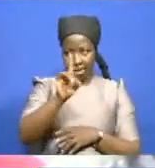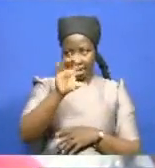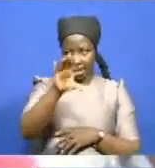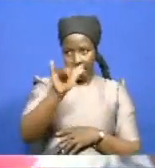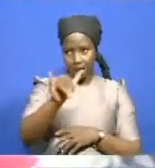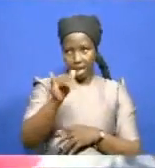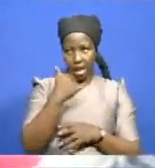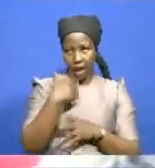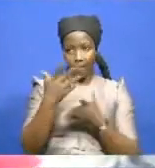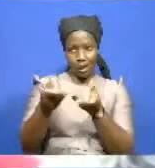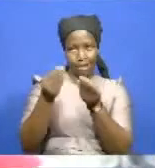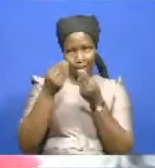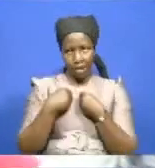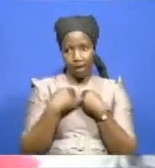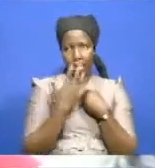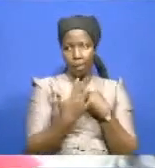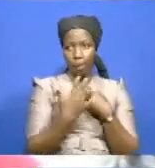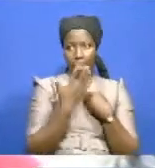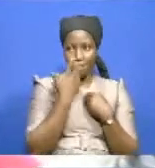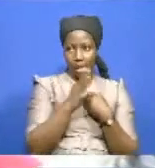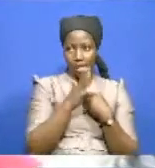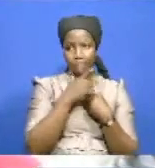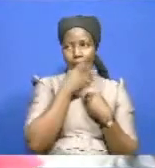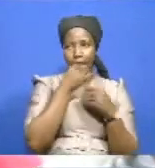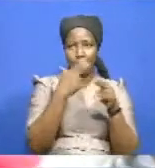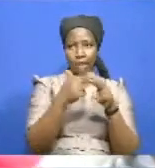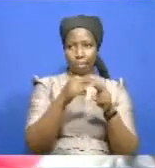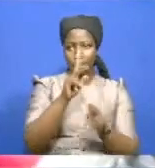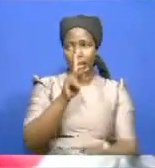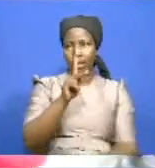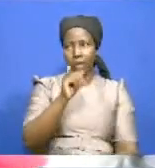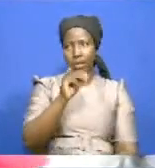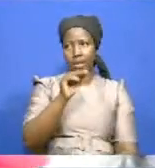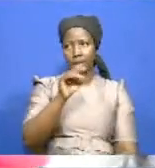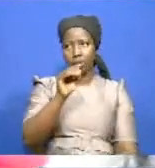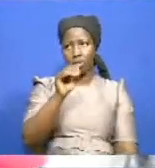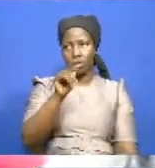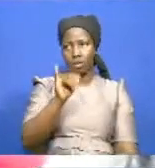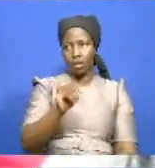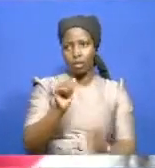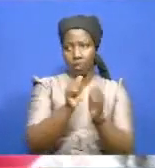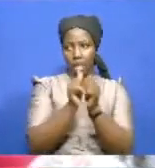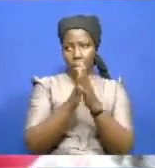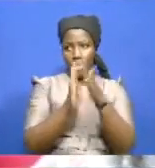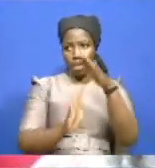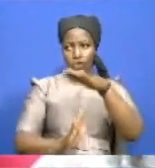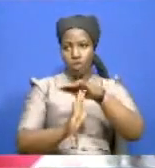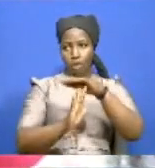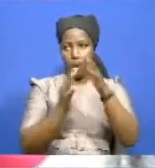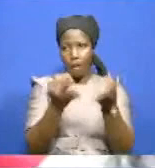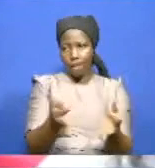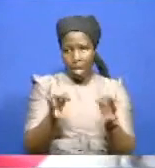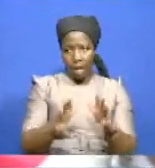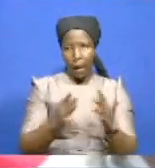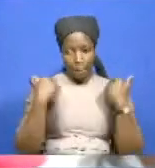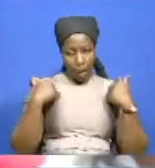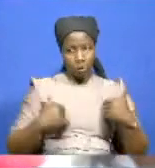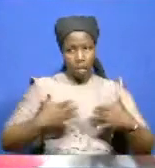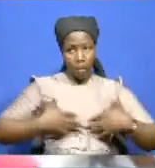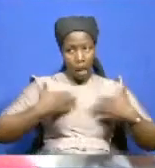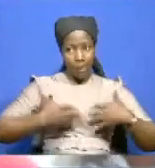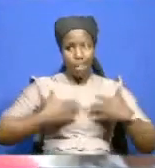Criminal Investigations, Mr. Kinoti, and senior officers. And I'm glad to say that